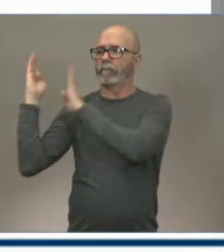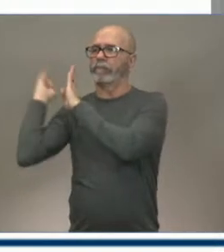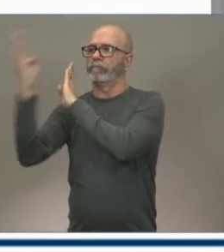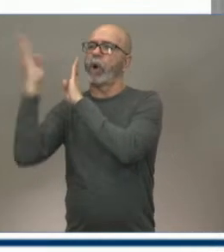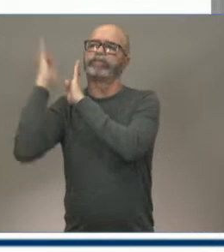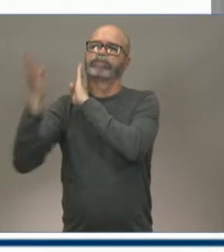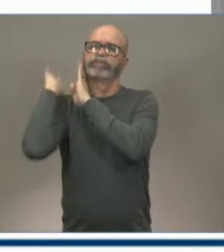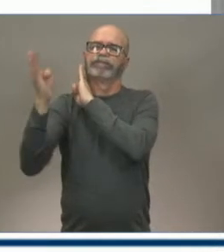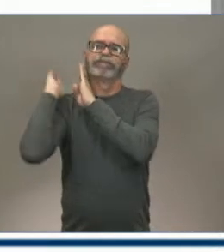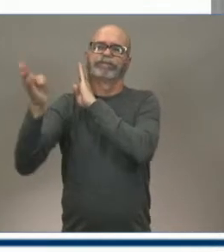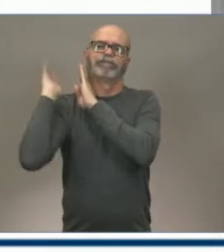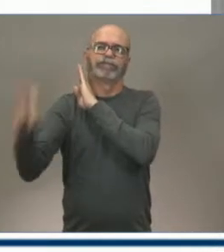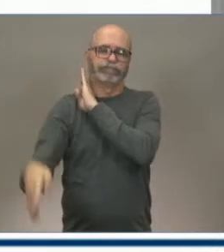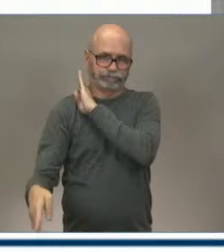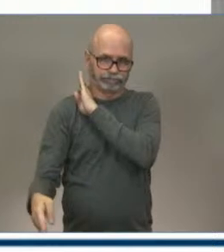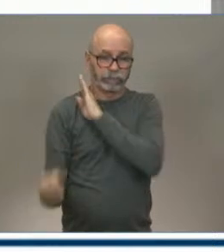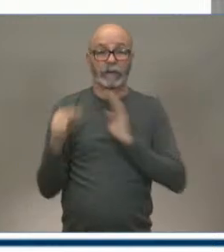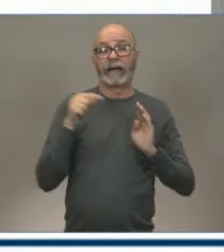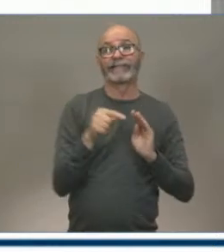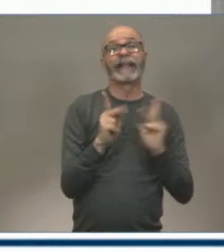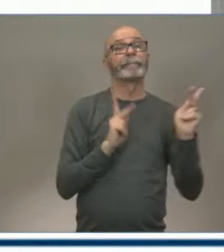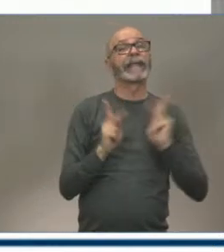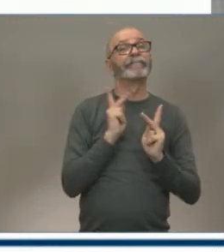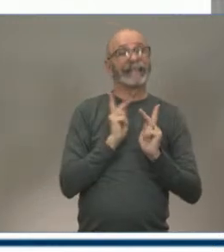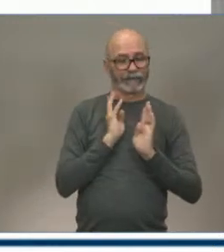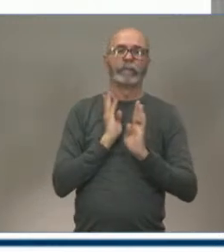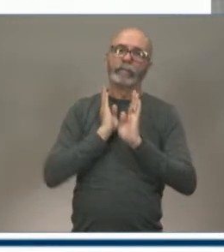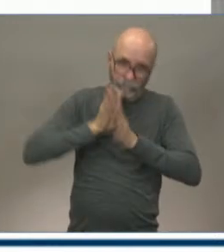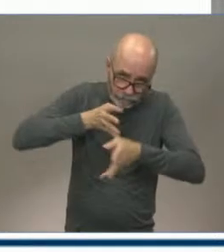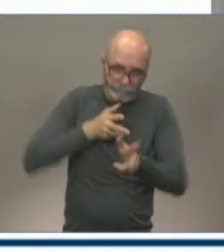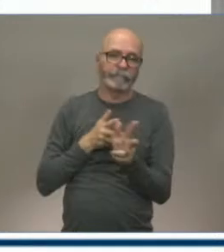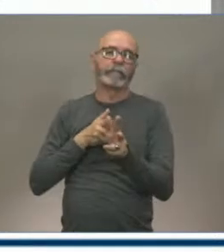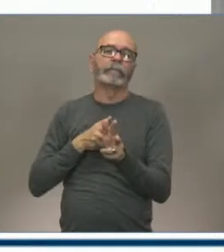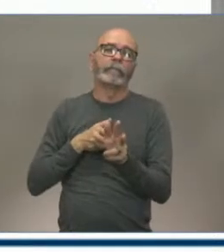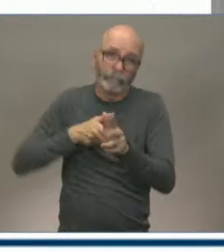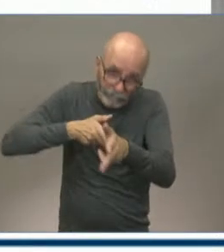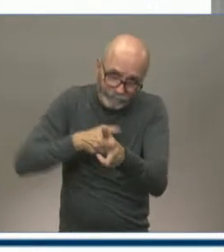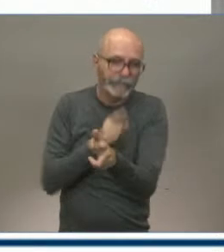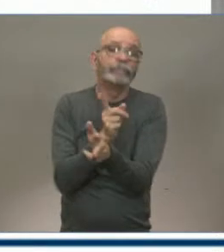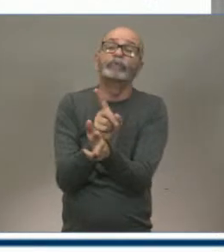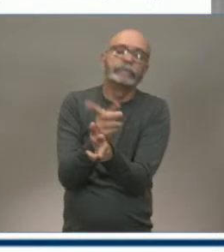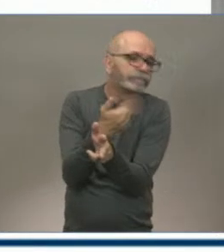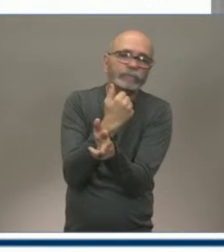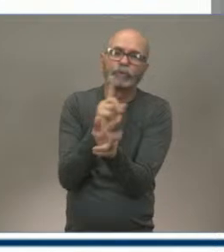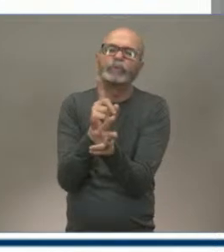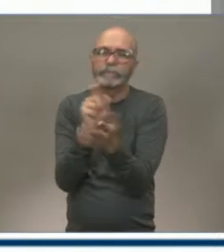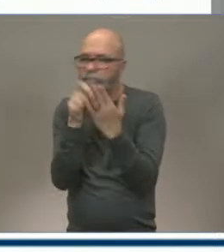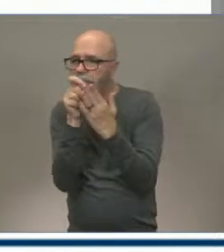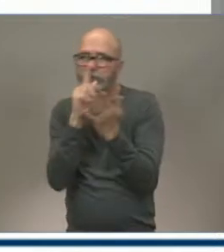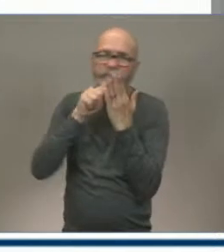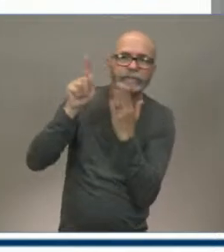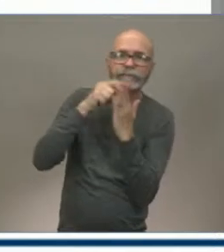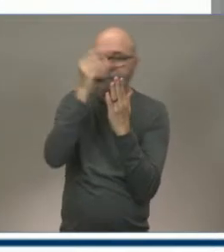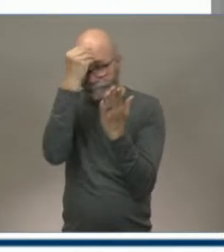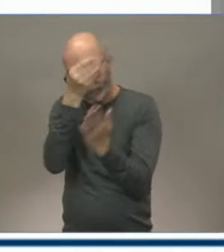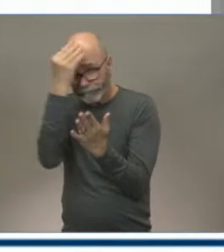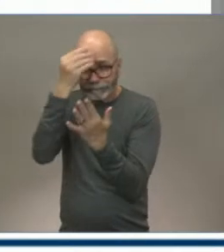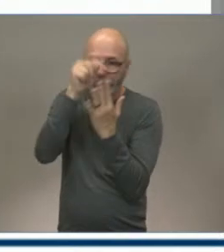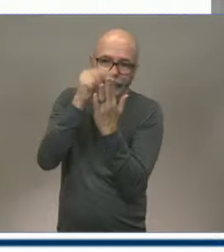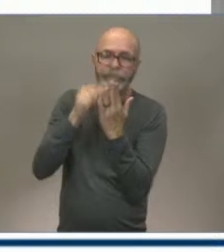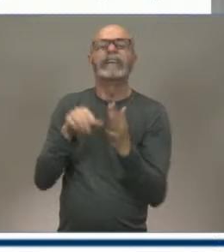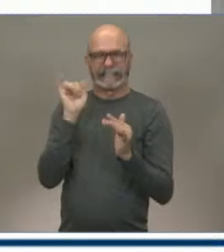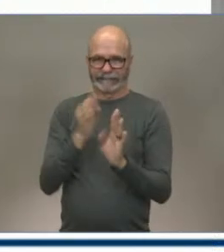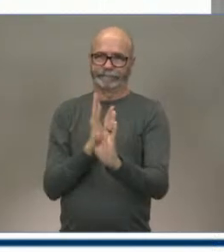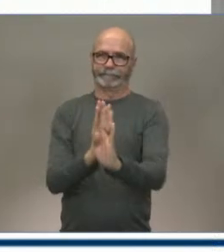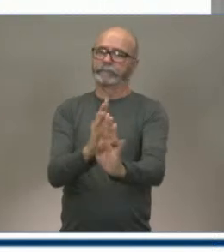online program, which will identify where they're going, and they'll have to communicate that to the people that stop